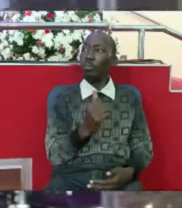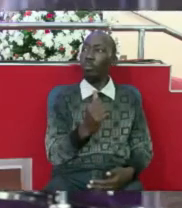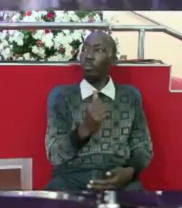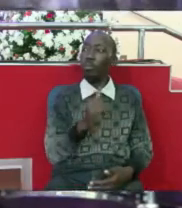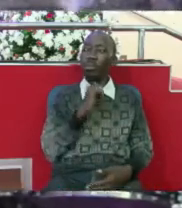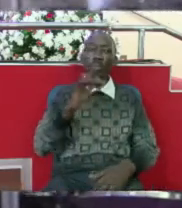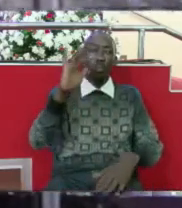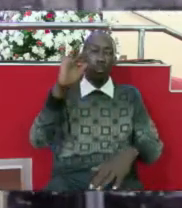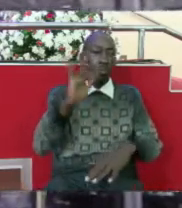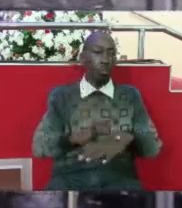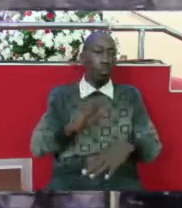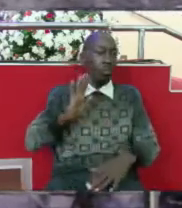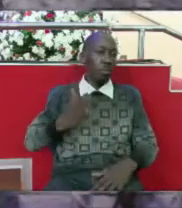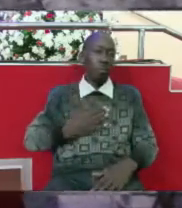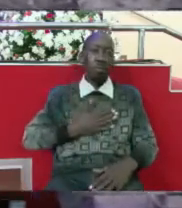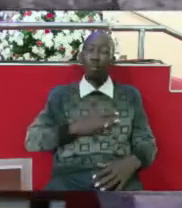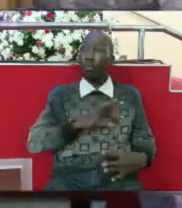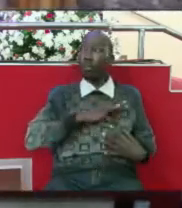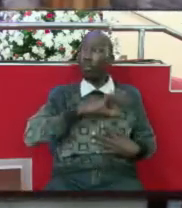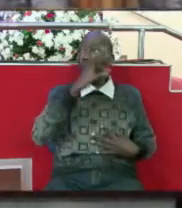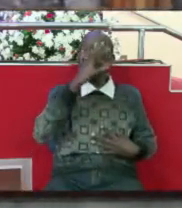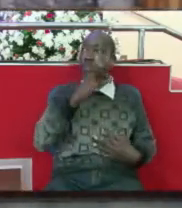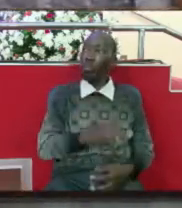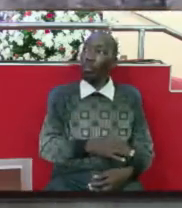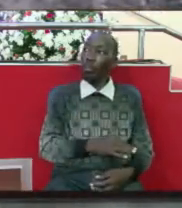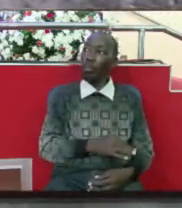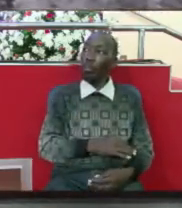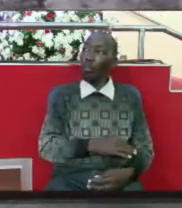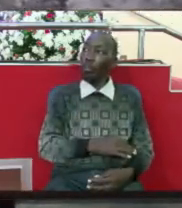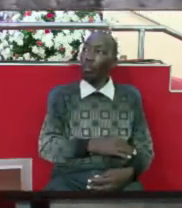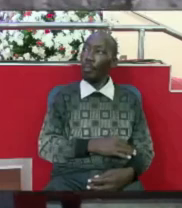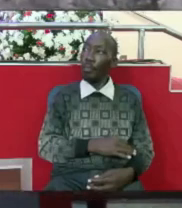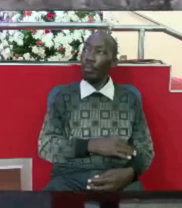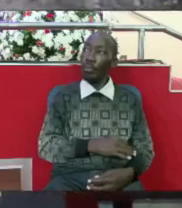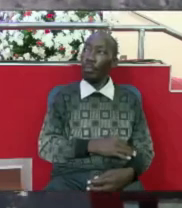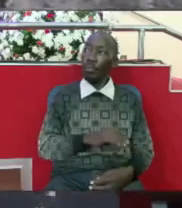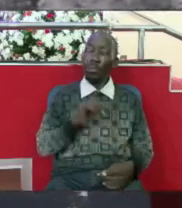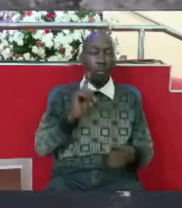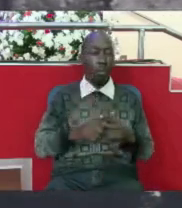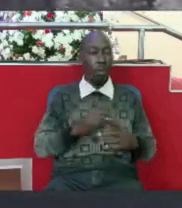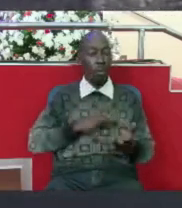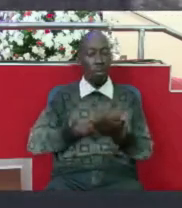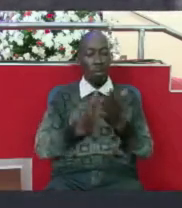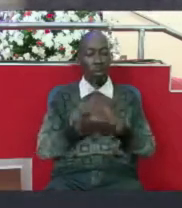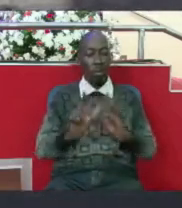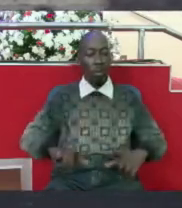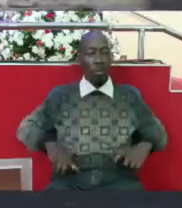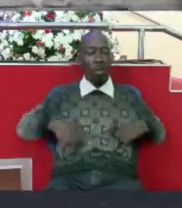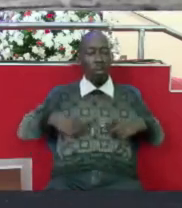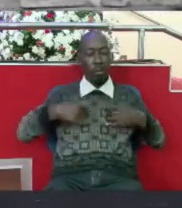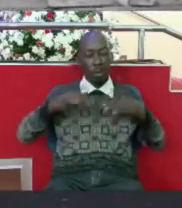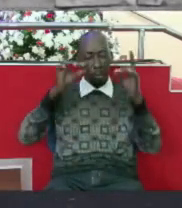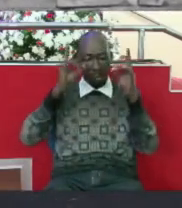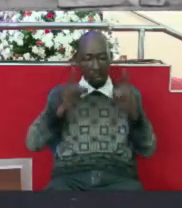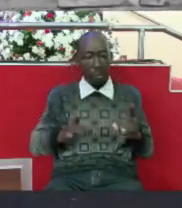touched my spirit. Na inaguza roho yangu. It's like it came alive inside of me. Ni